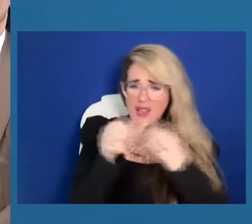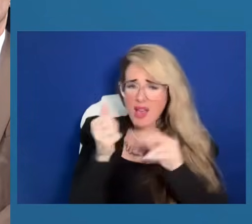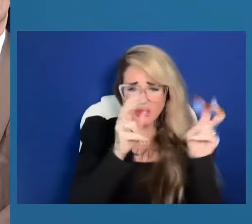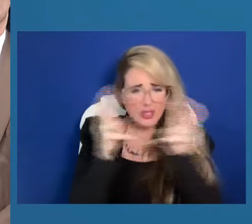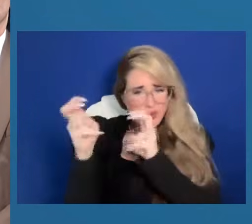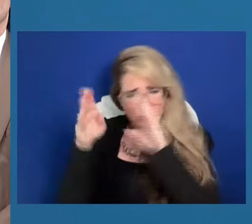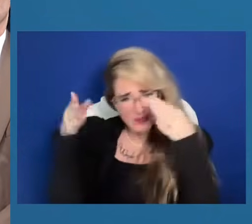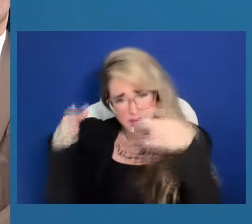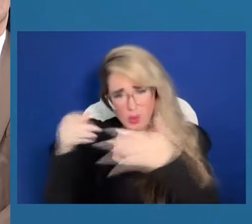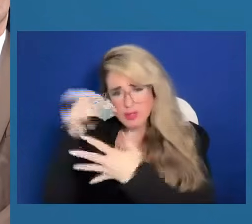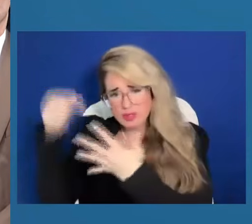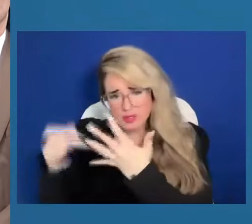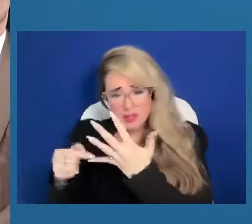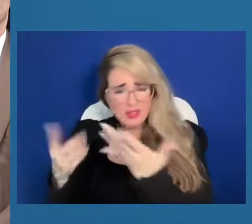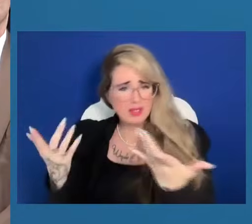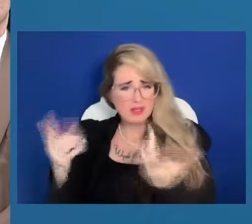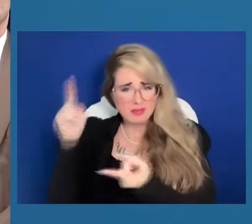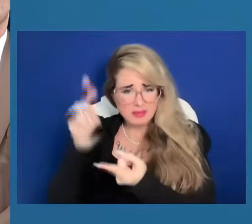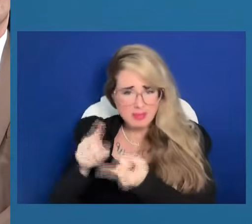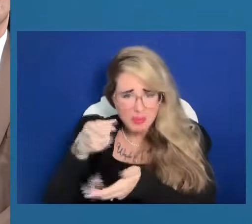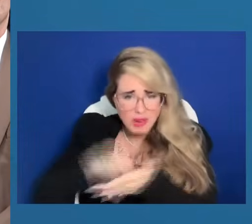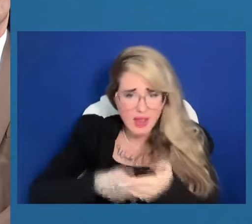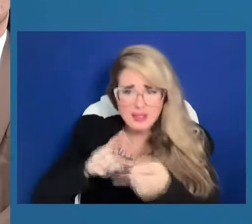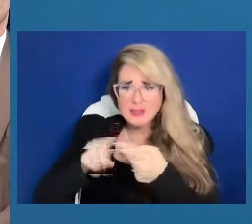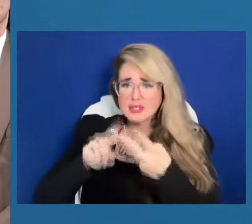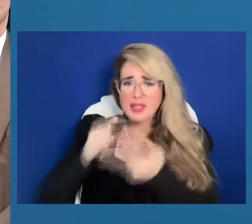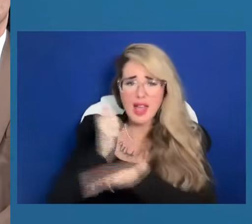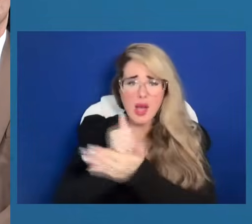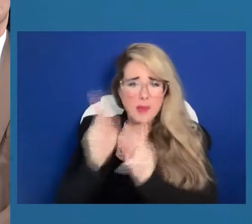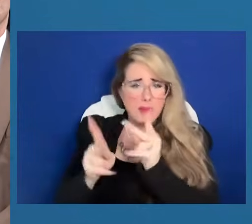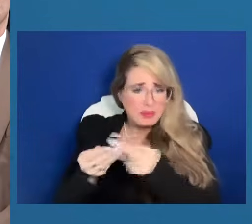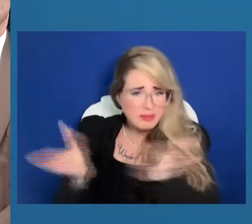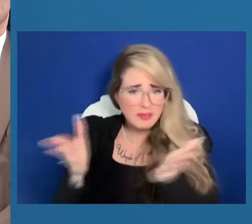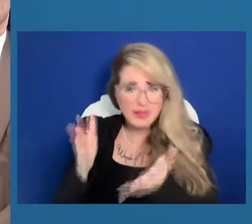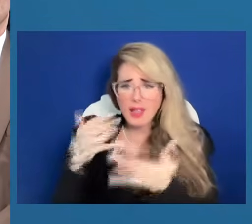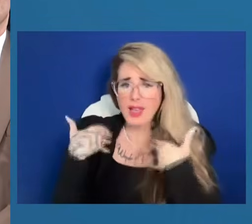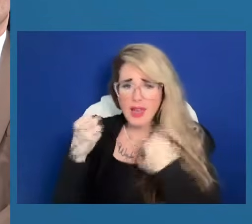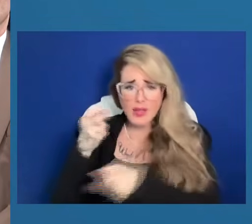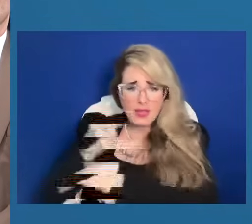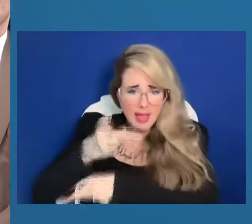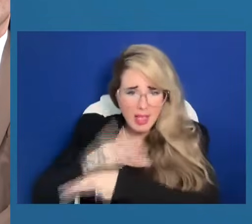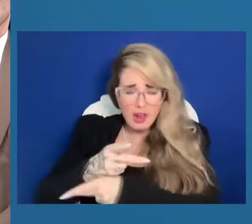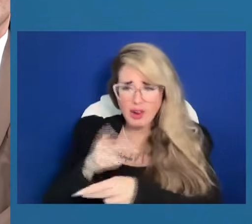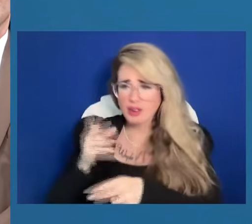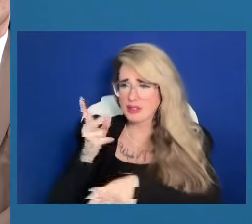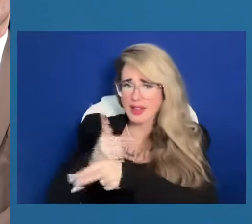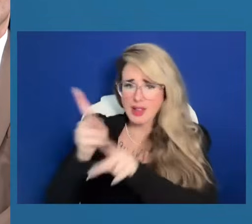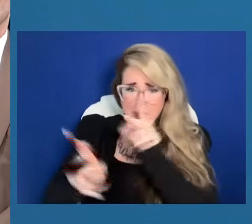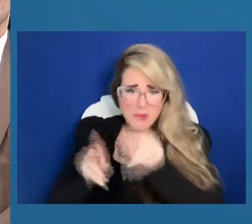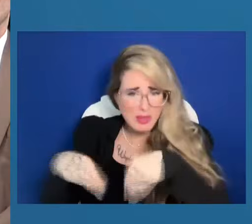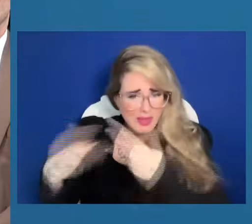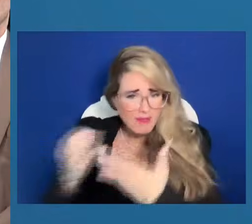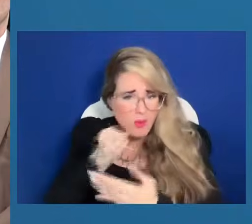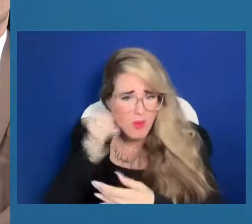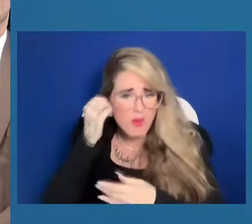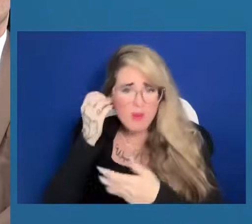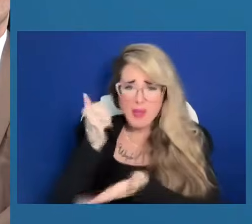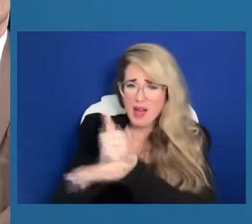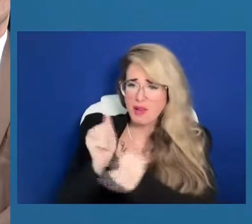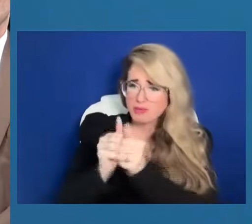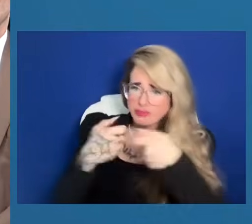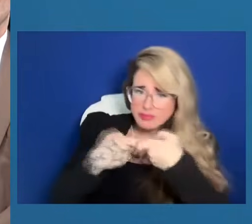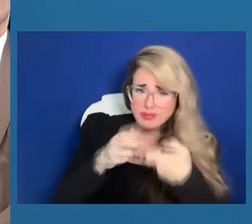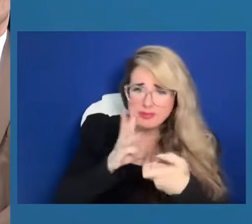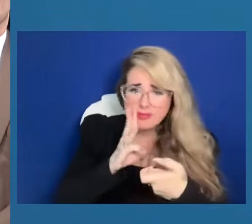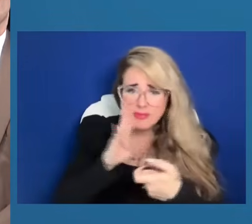on driving down prices and helping people get health care and taking care of them, giving them homes, helping with their utility bills.